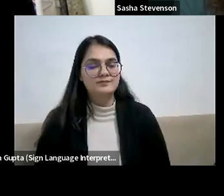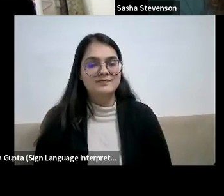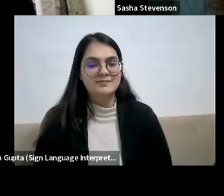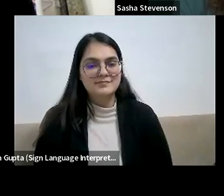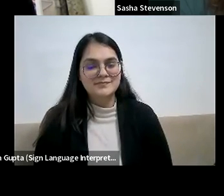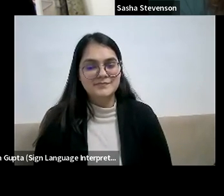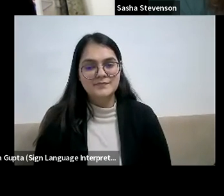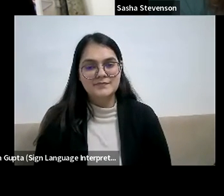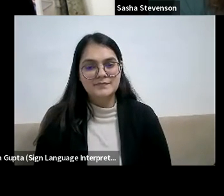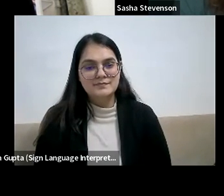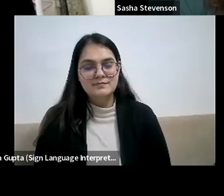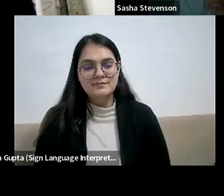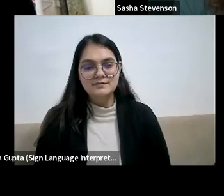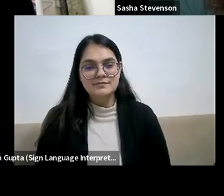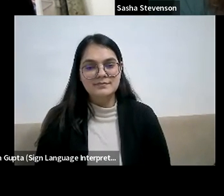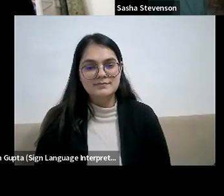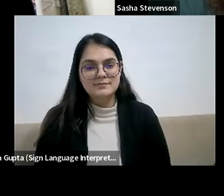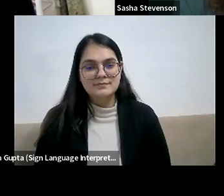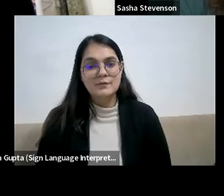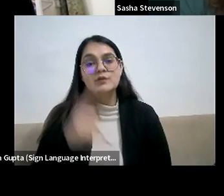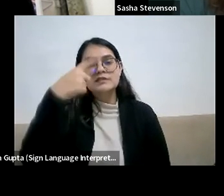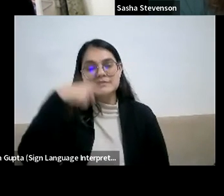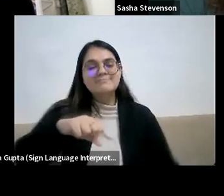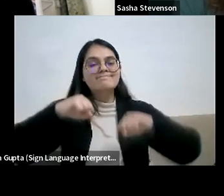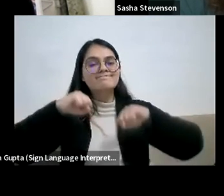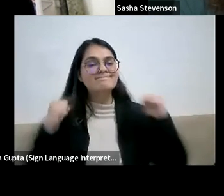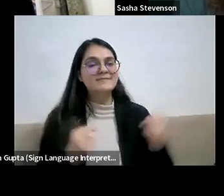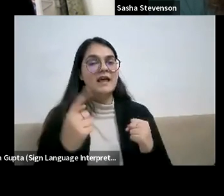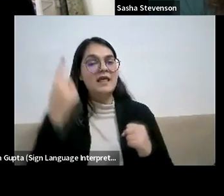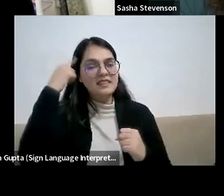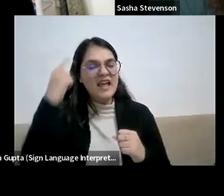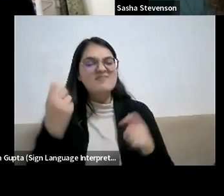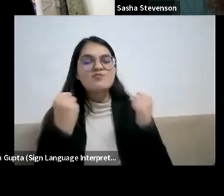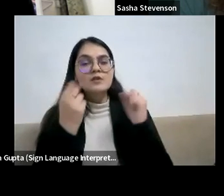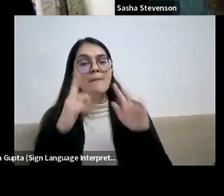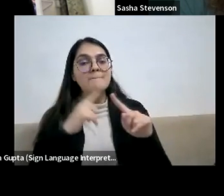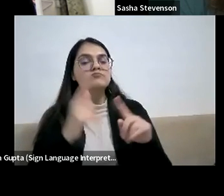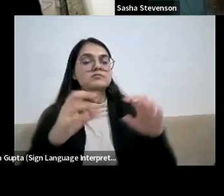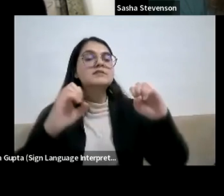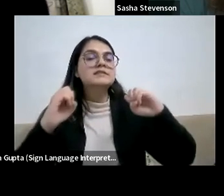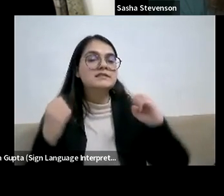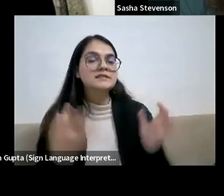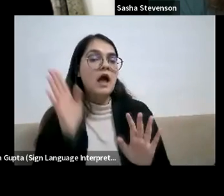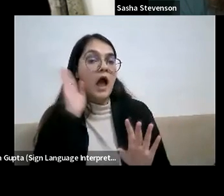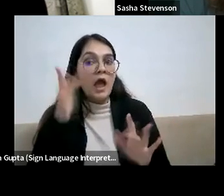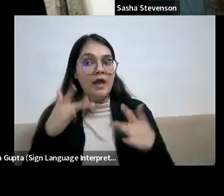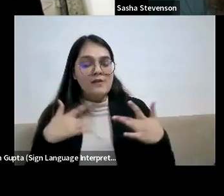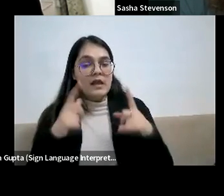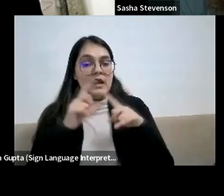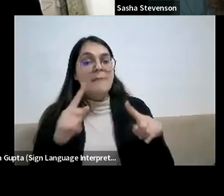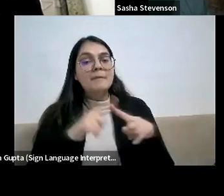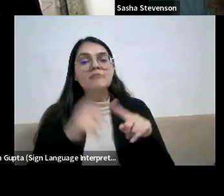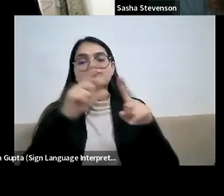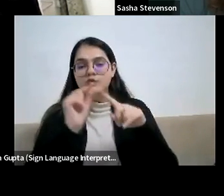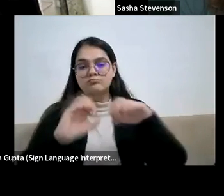at the end of the day. No matter how much high-sounding rhetoric we may hear, or we may try to